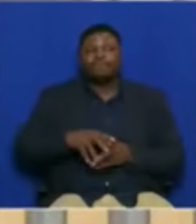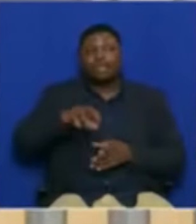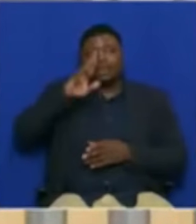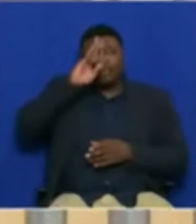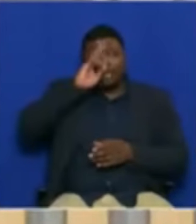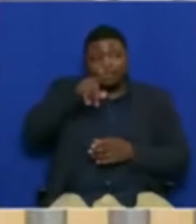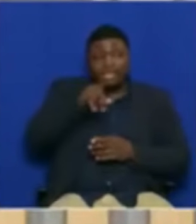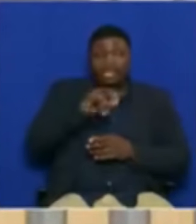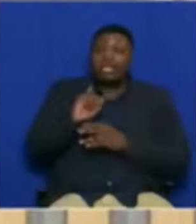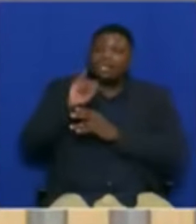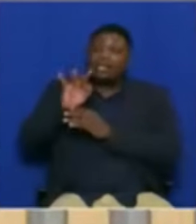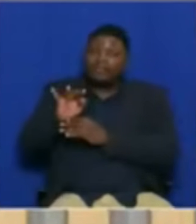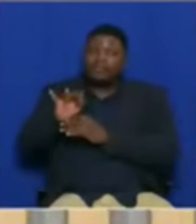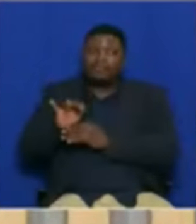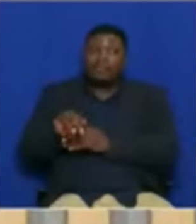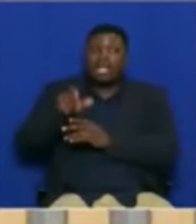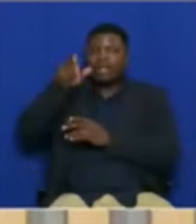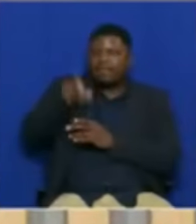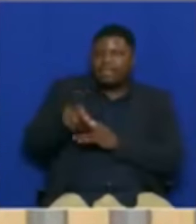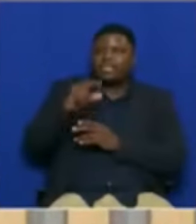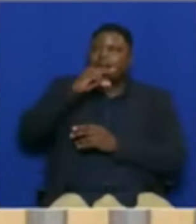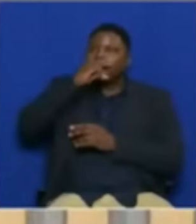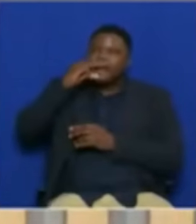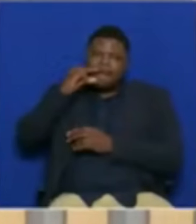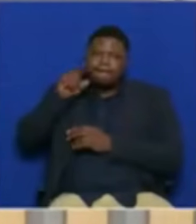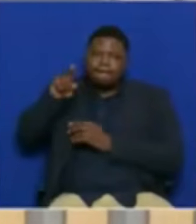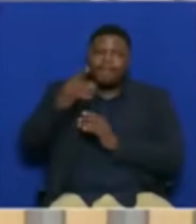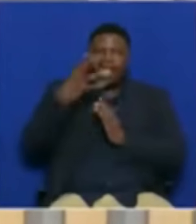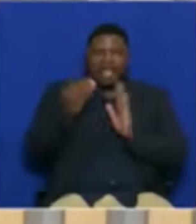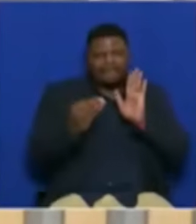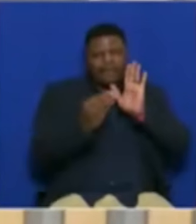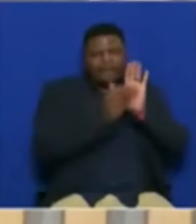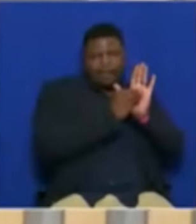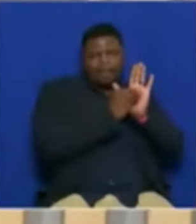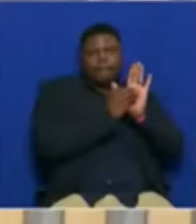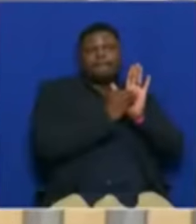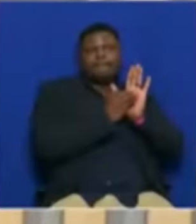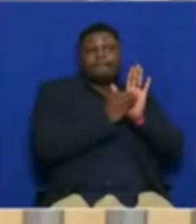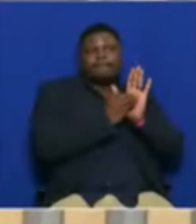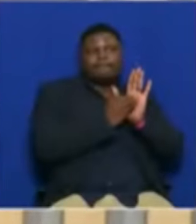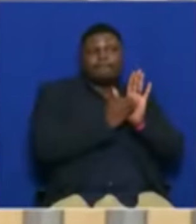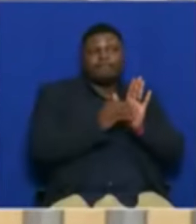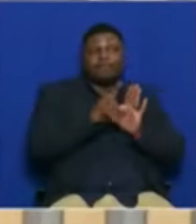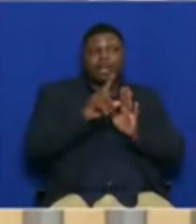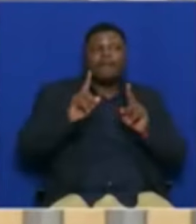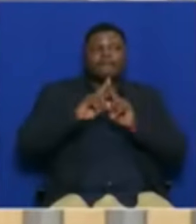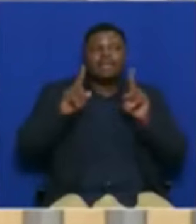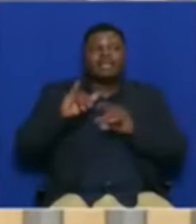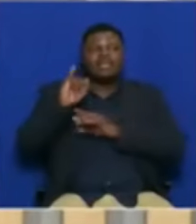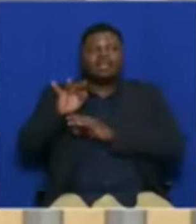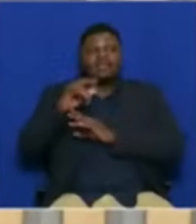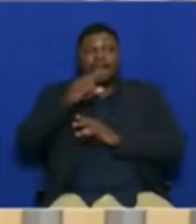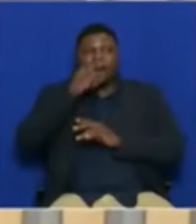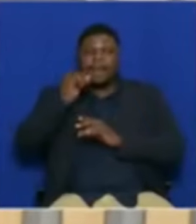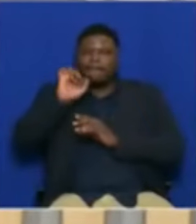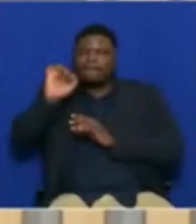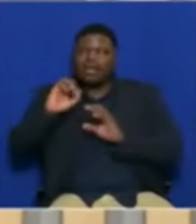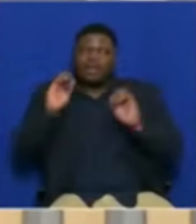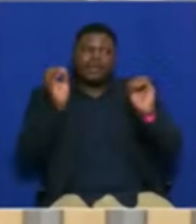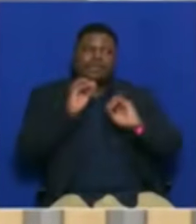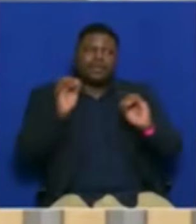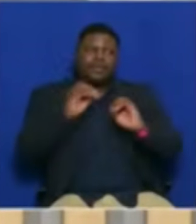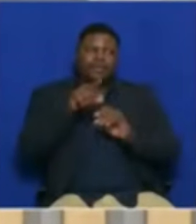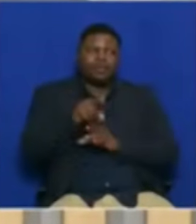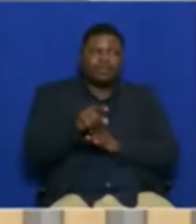office, if General Khan's name is not there, and you have just Brigadier Ngube is there, yes. then she signs off